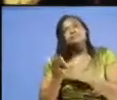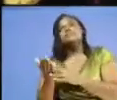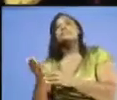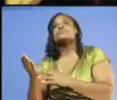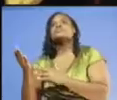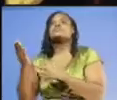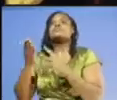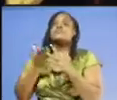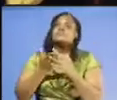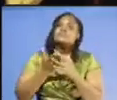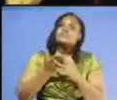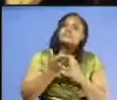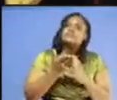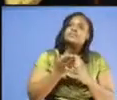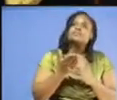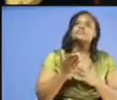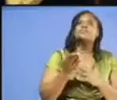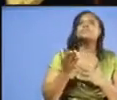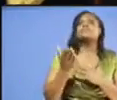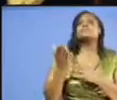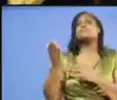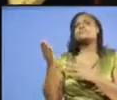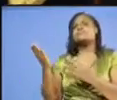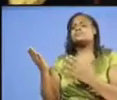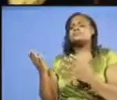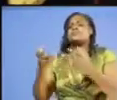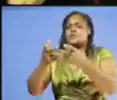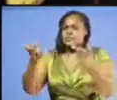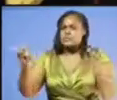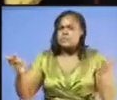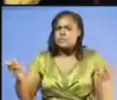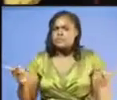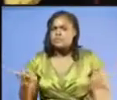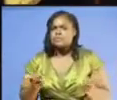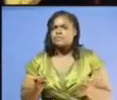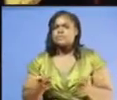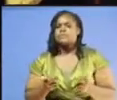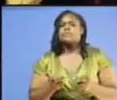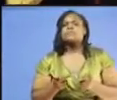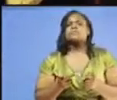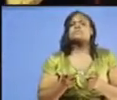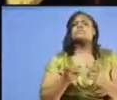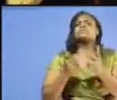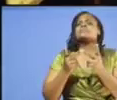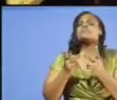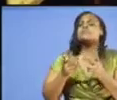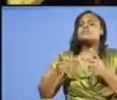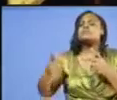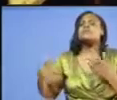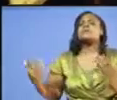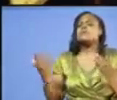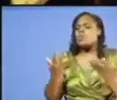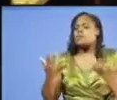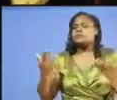Blessed is that woman whose God is the Lord.